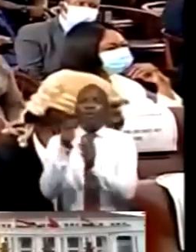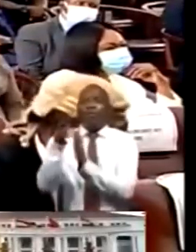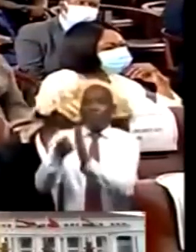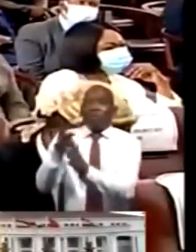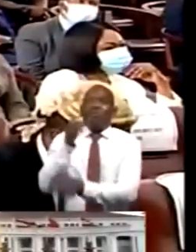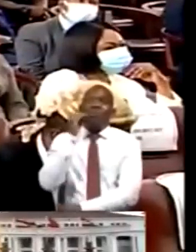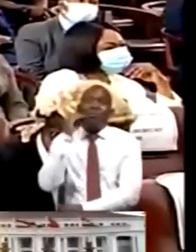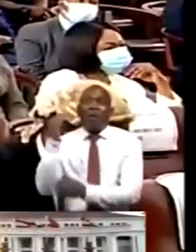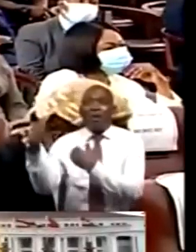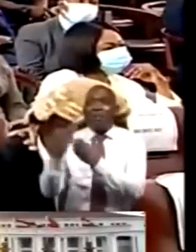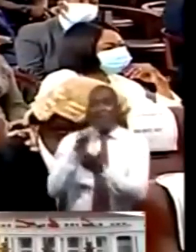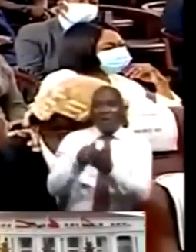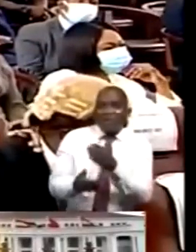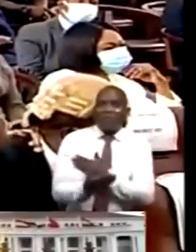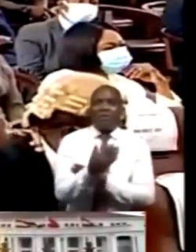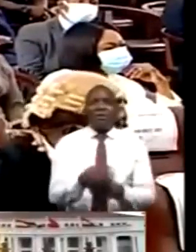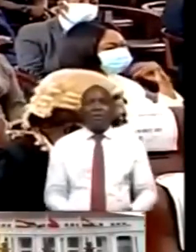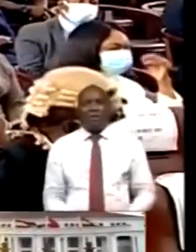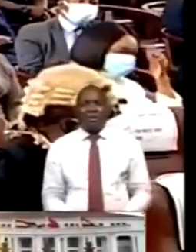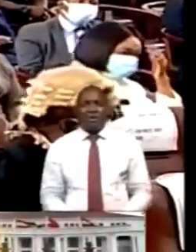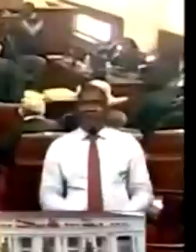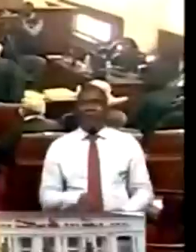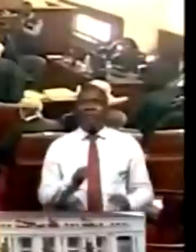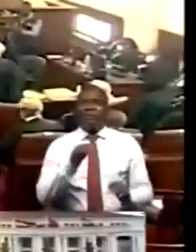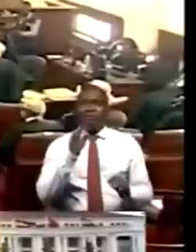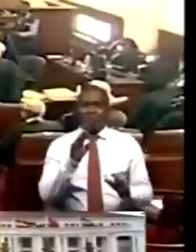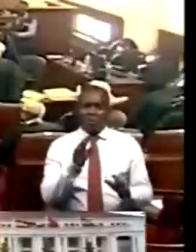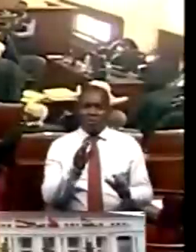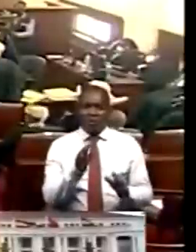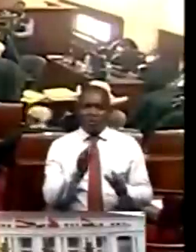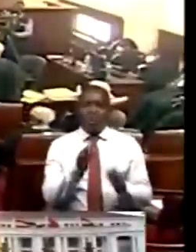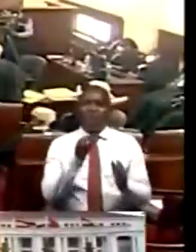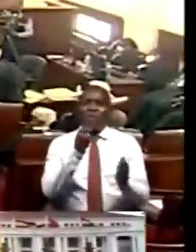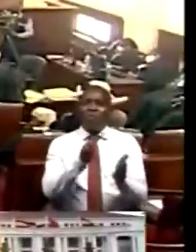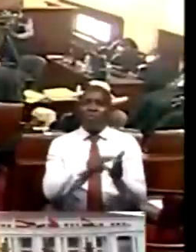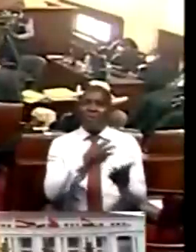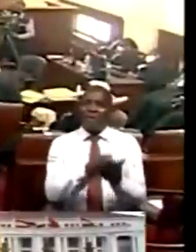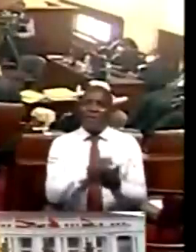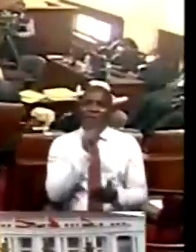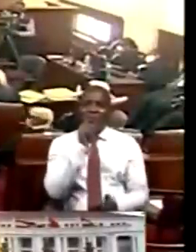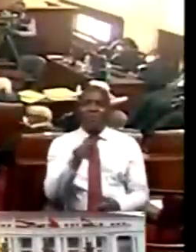a need making question. Which, no, my Lord, you always put to witness that he's not being truthful. Yes.